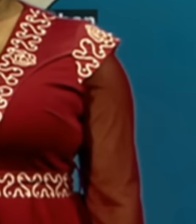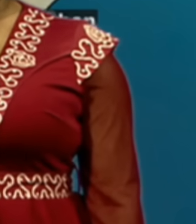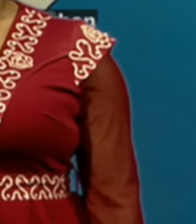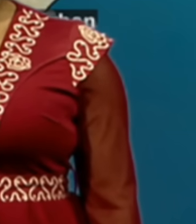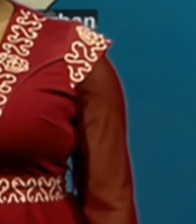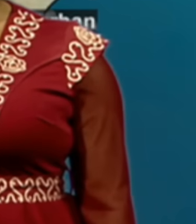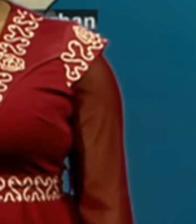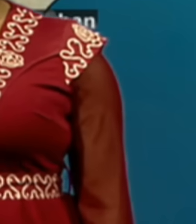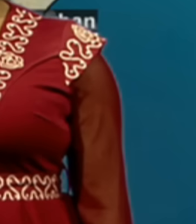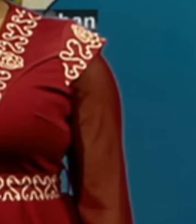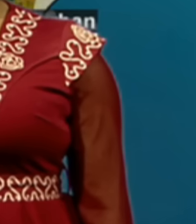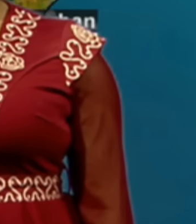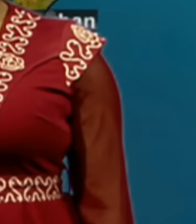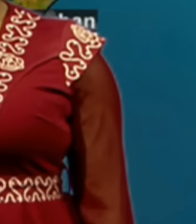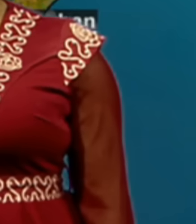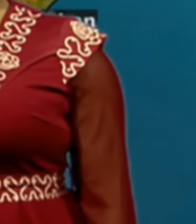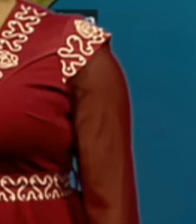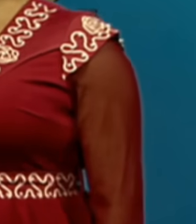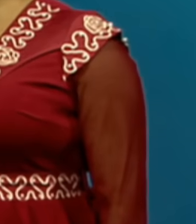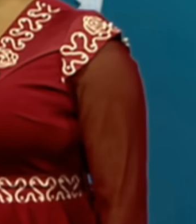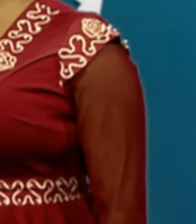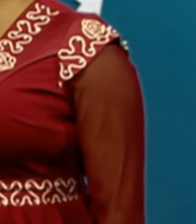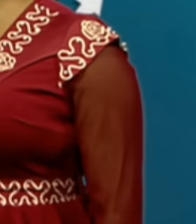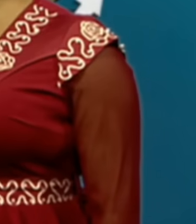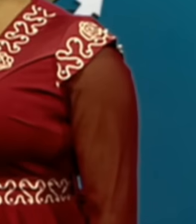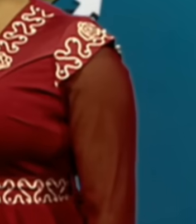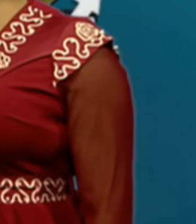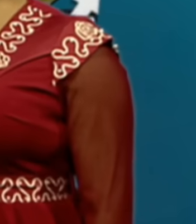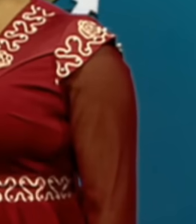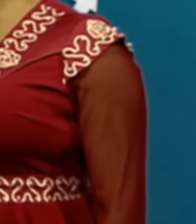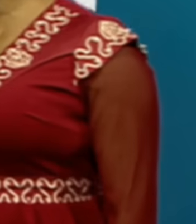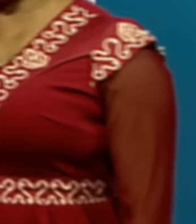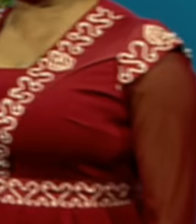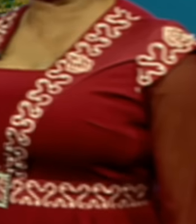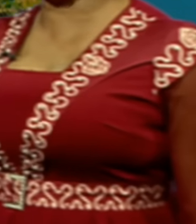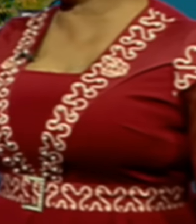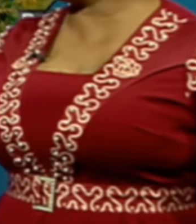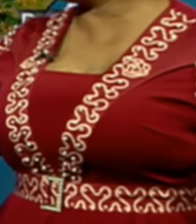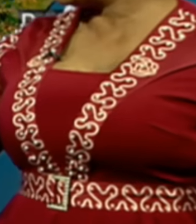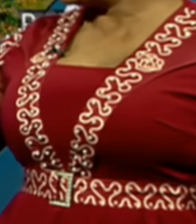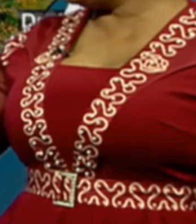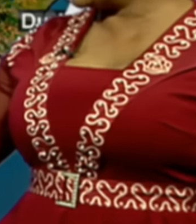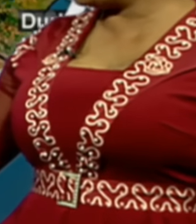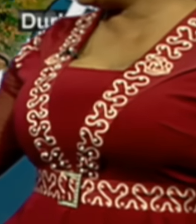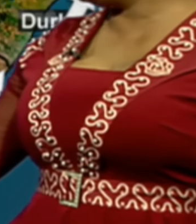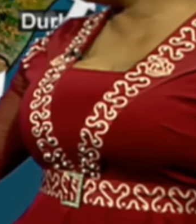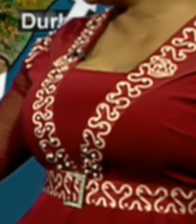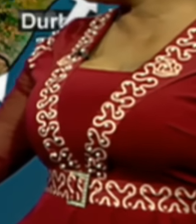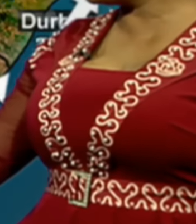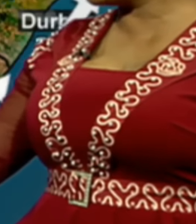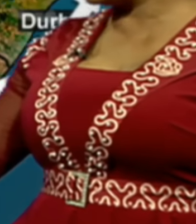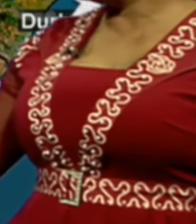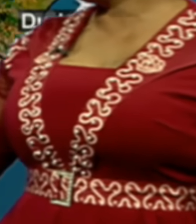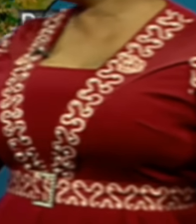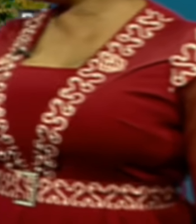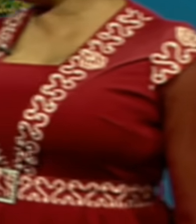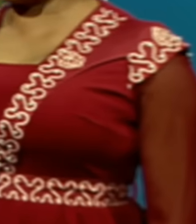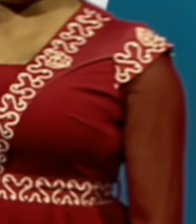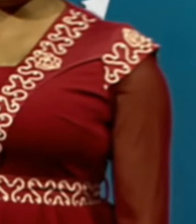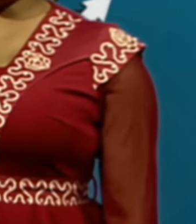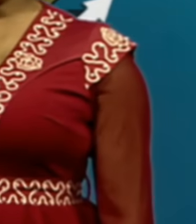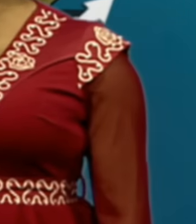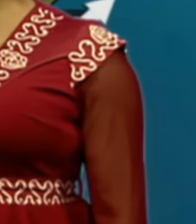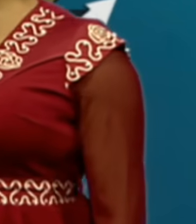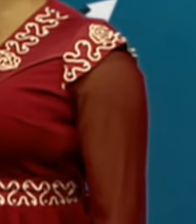moya upea go tla be go phodile re tšwela pele jwale le tšona re lebelela gona ka Motsekapa go bonagala go tla be le kgonagalo tša dipula ebile go tla be go na le moya e fokang dipula